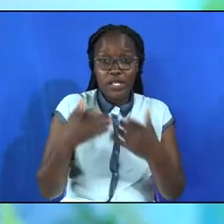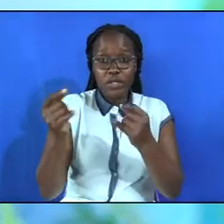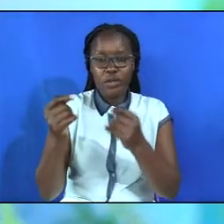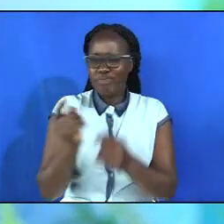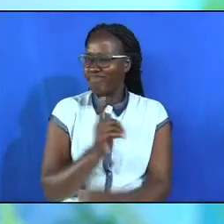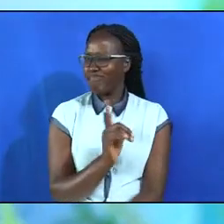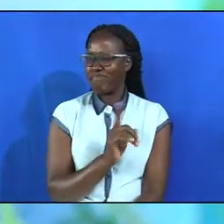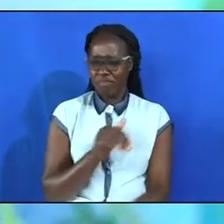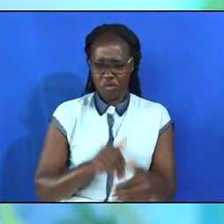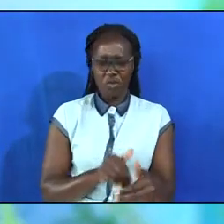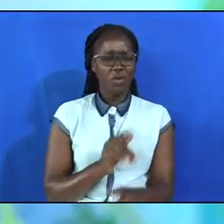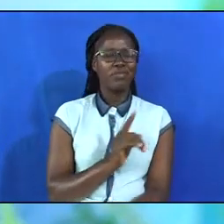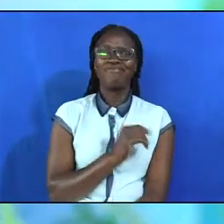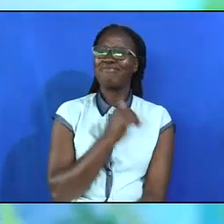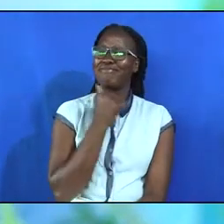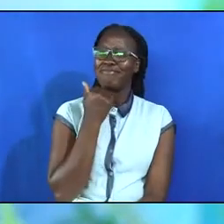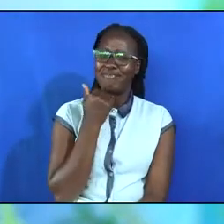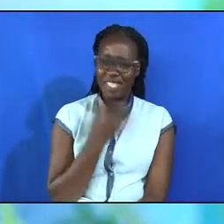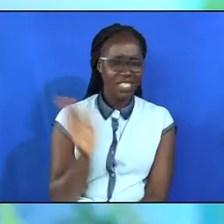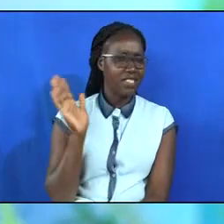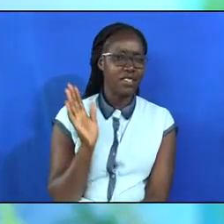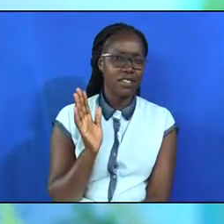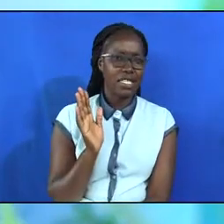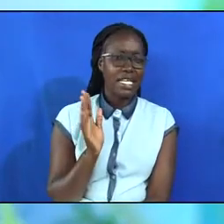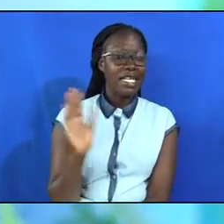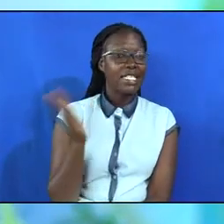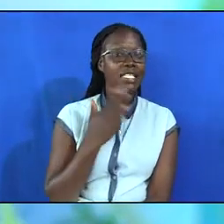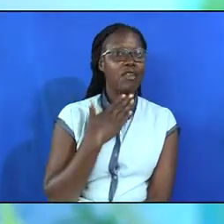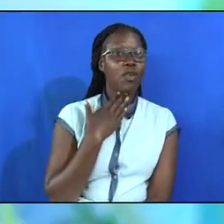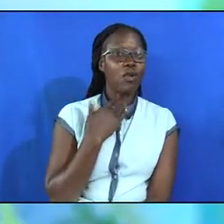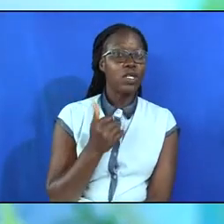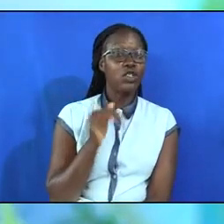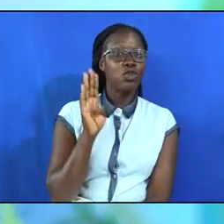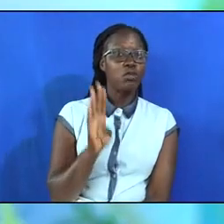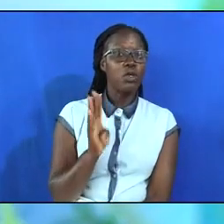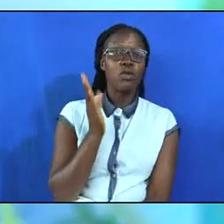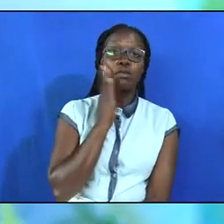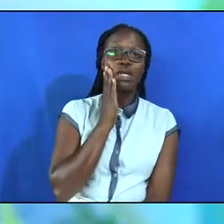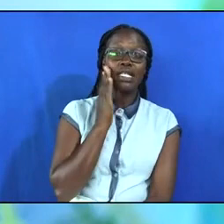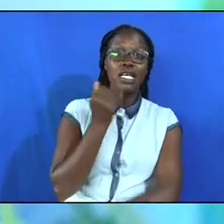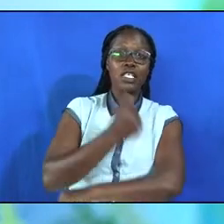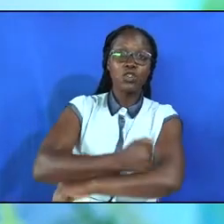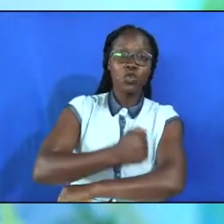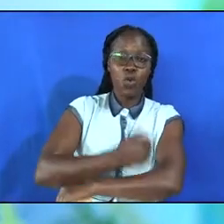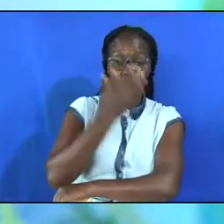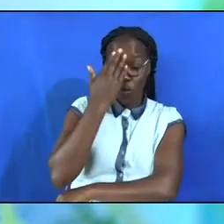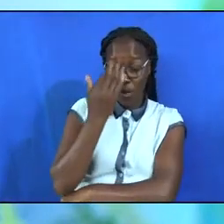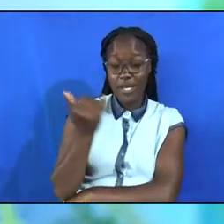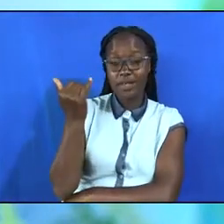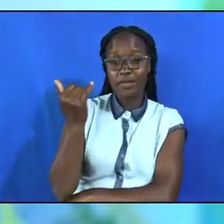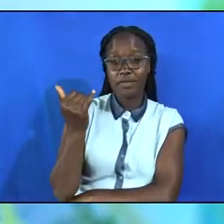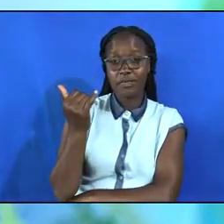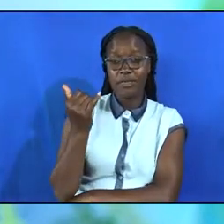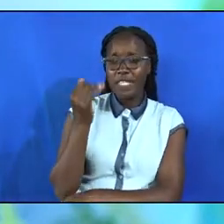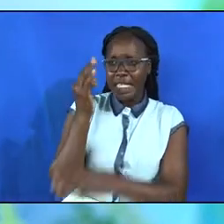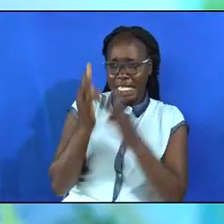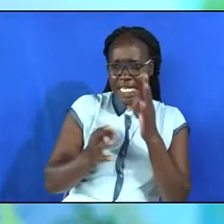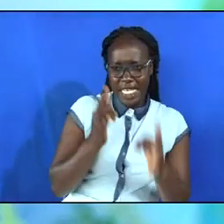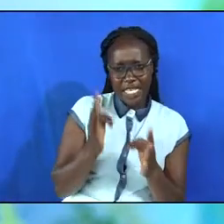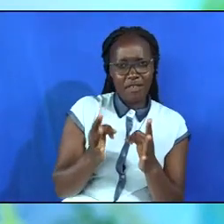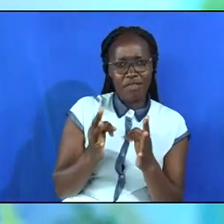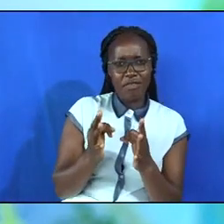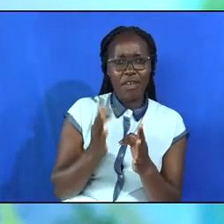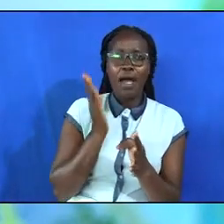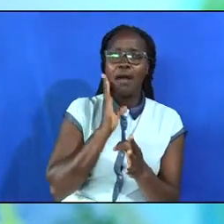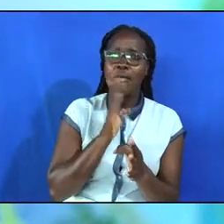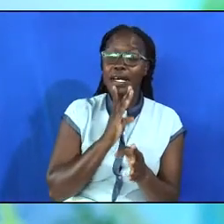went. She did not want to be with her mother in school because if they had